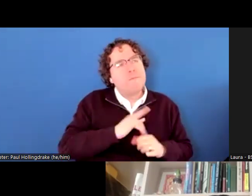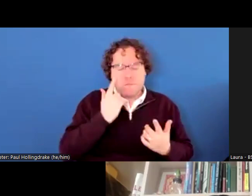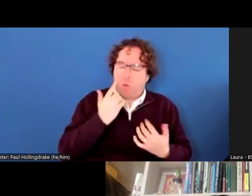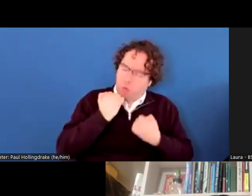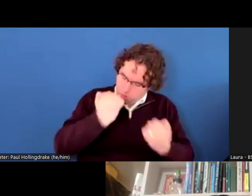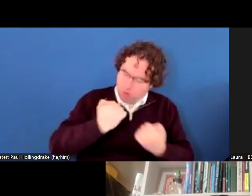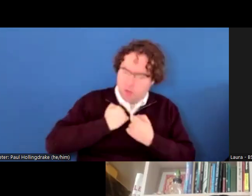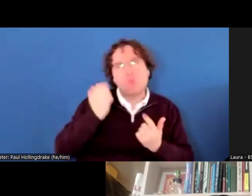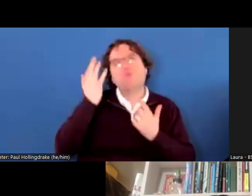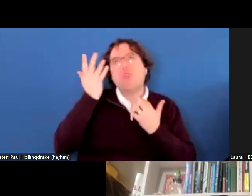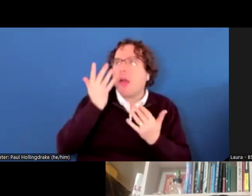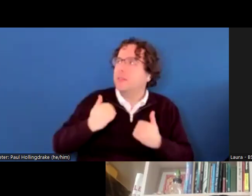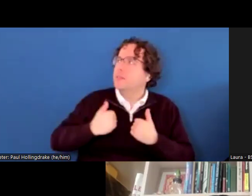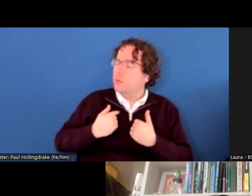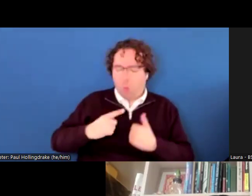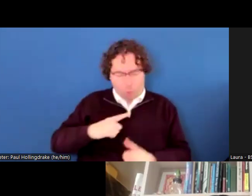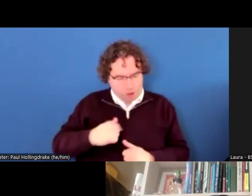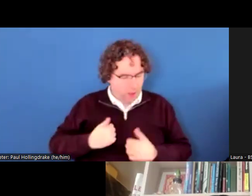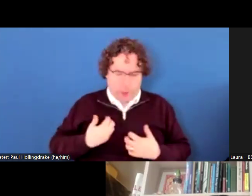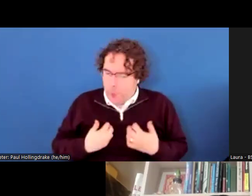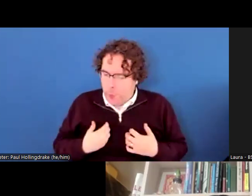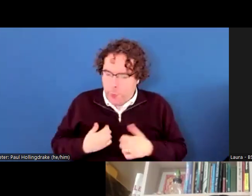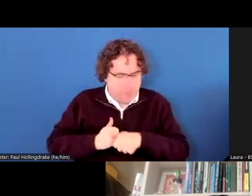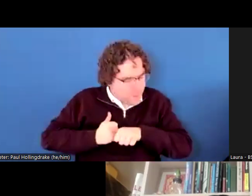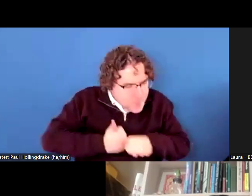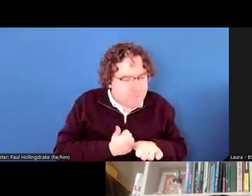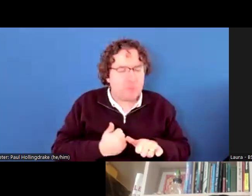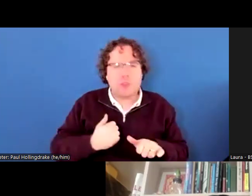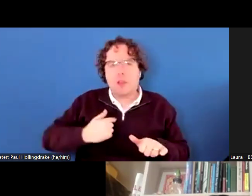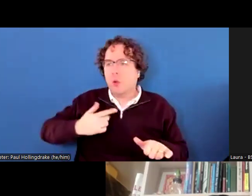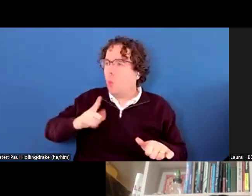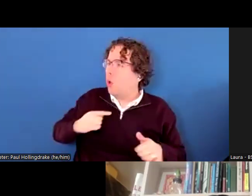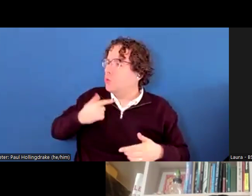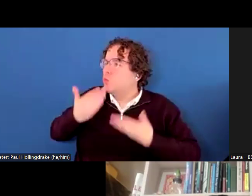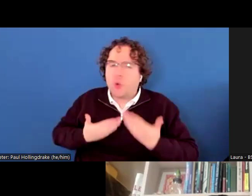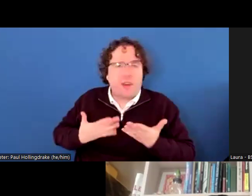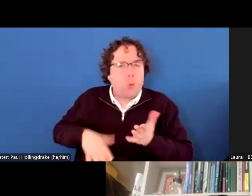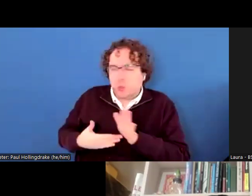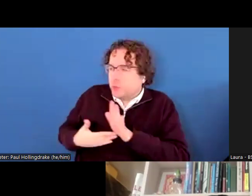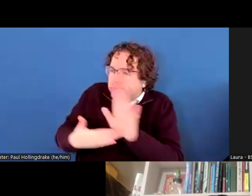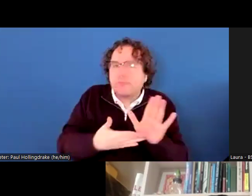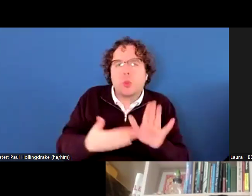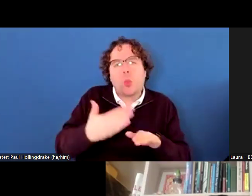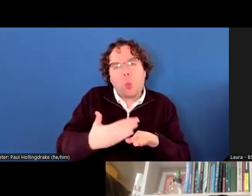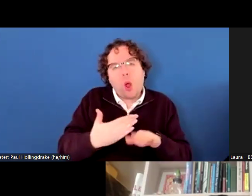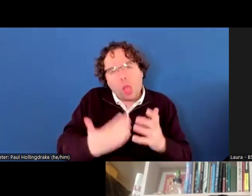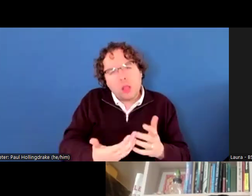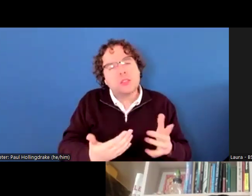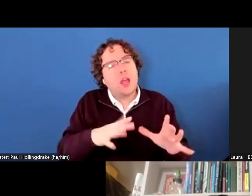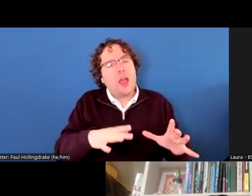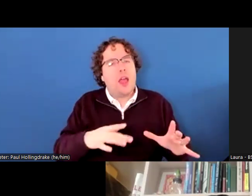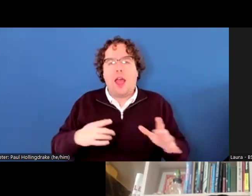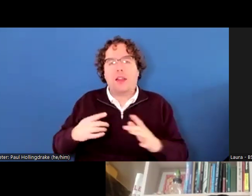the stories that I wanted to tell, and that determination to make a difference, I guess. I work very much in